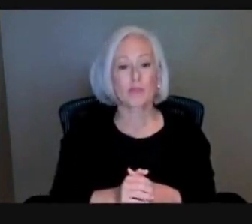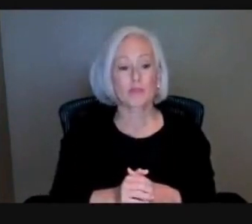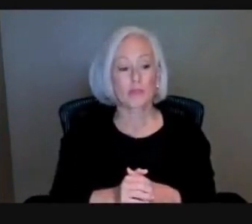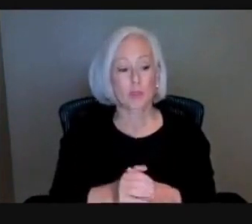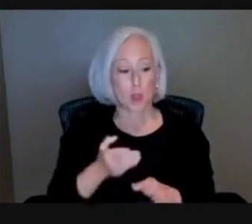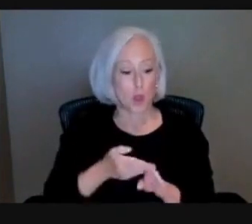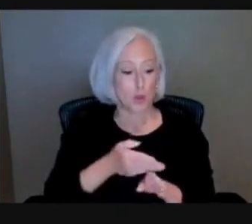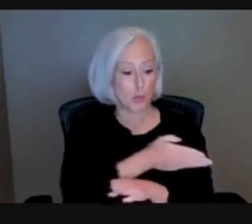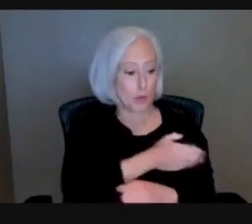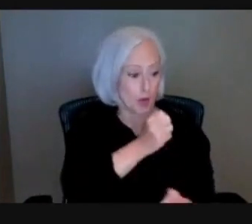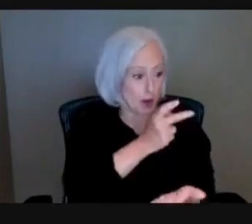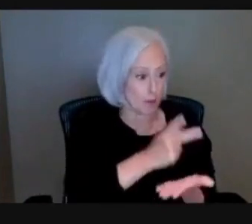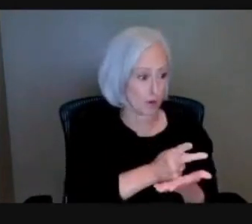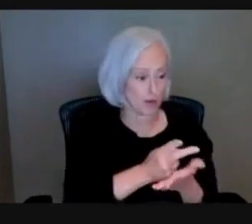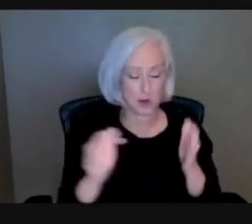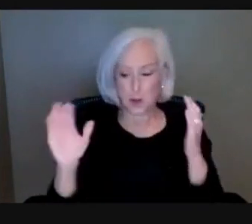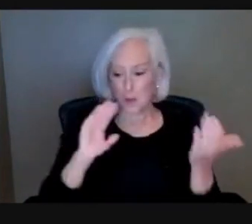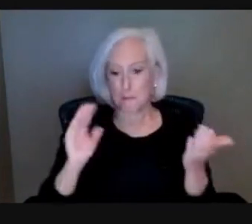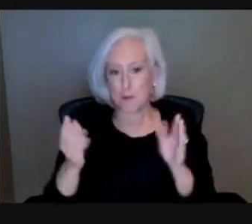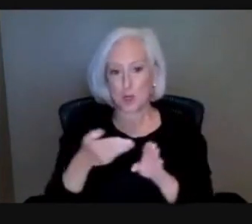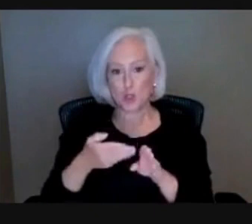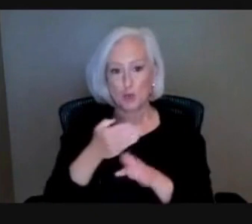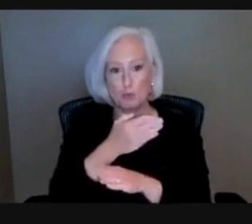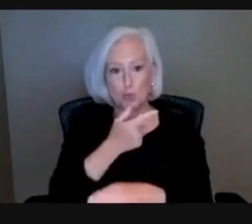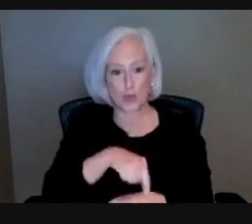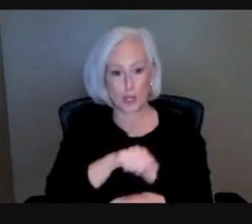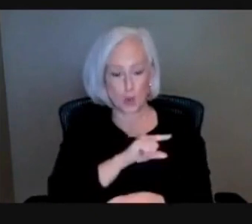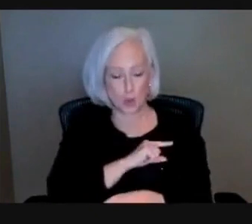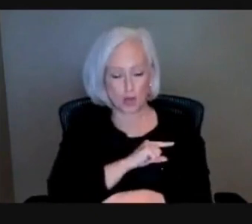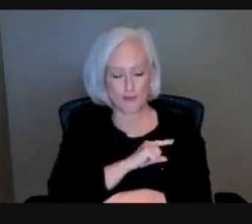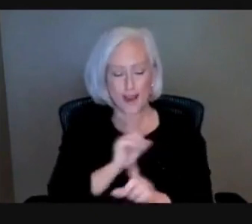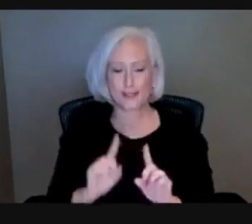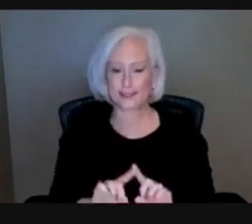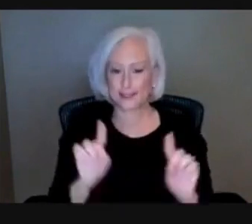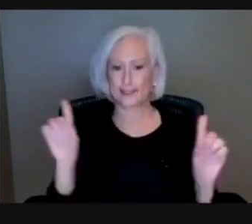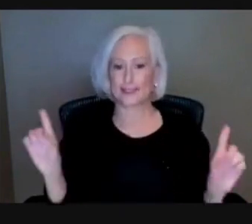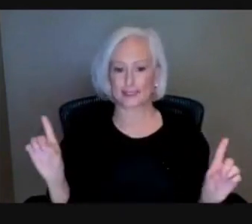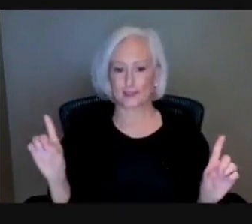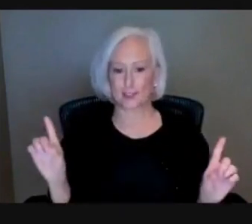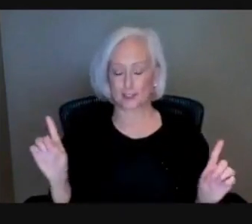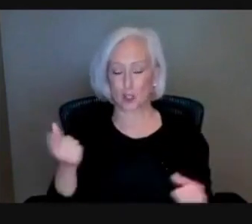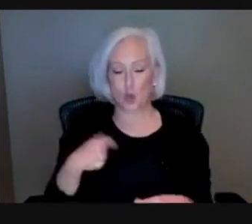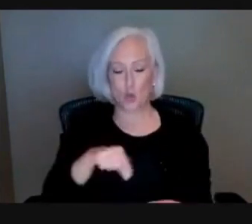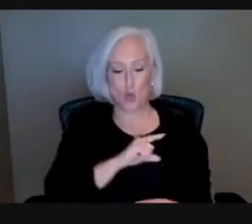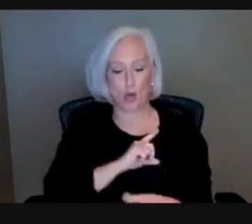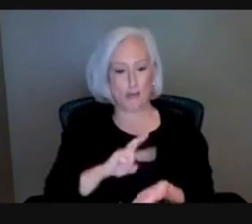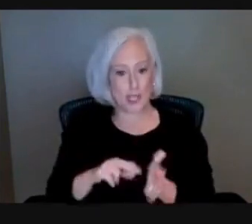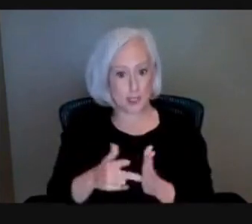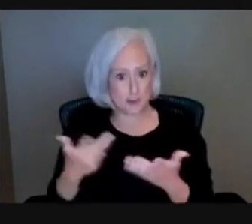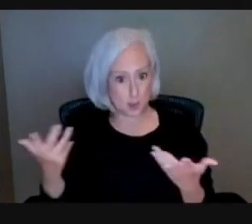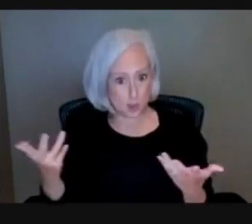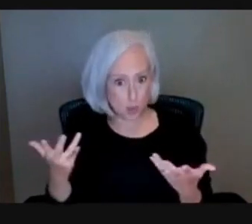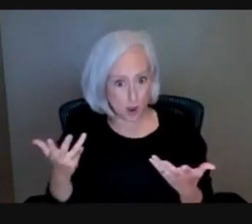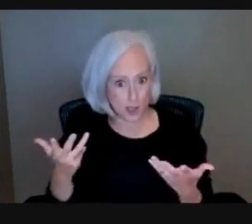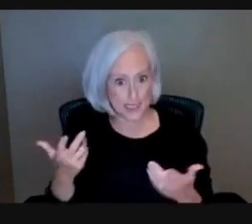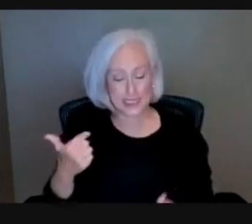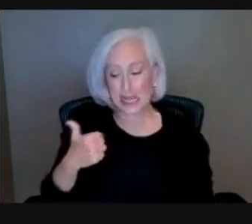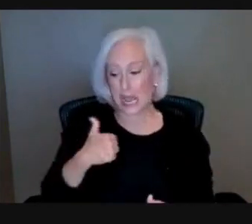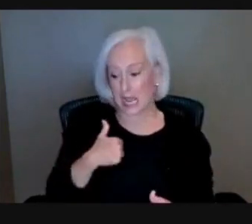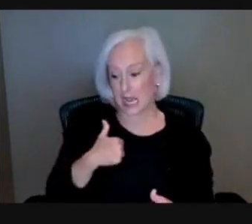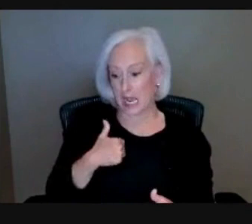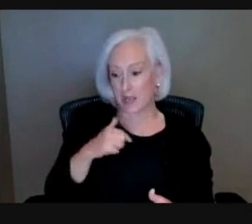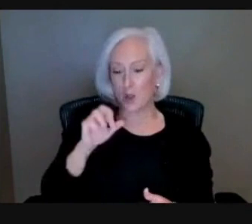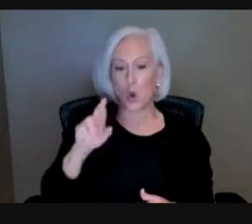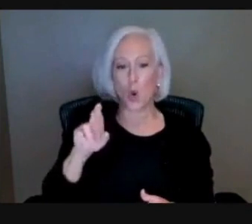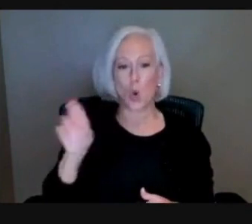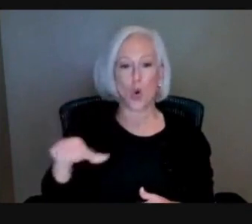and a pre-qualification. On a pre-qualification, pretty much what that means is that I or any other loan officer